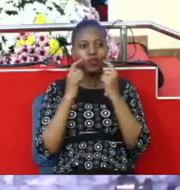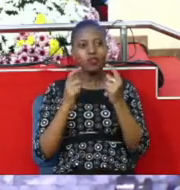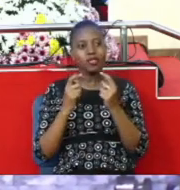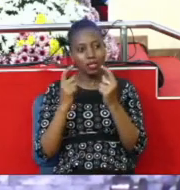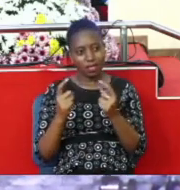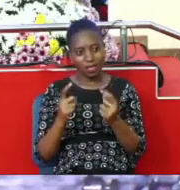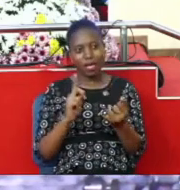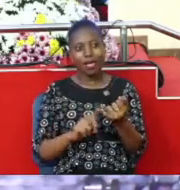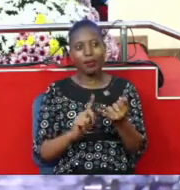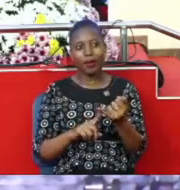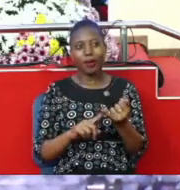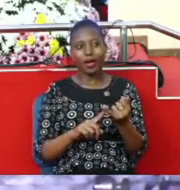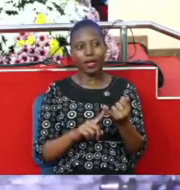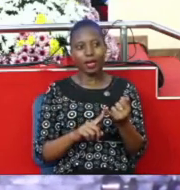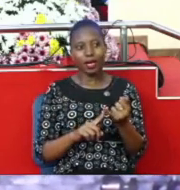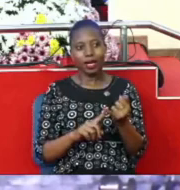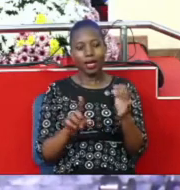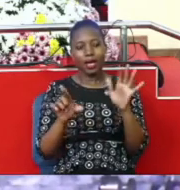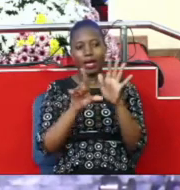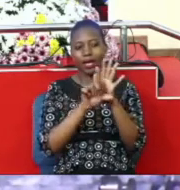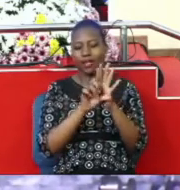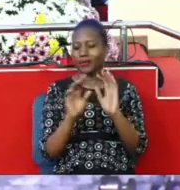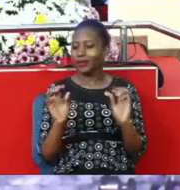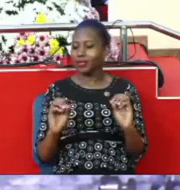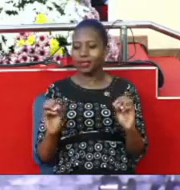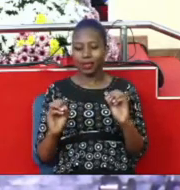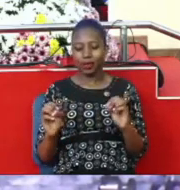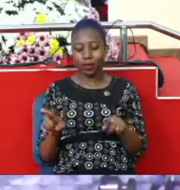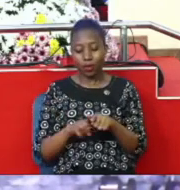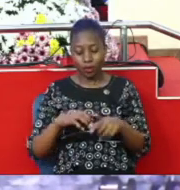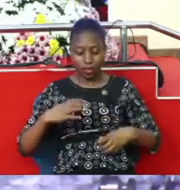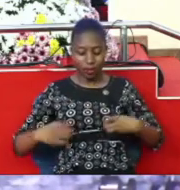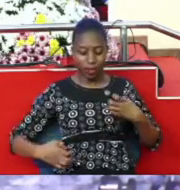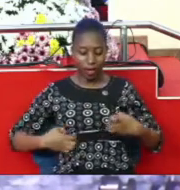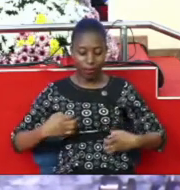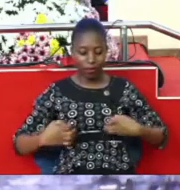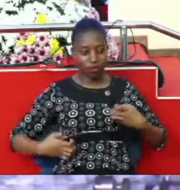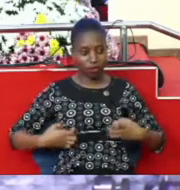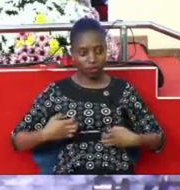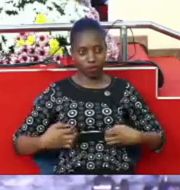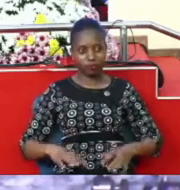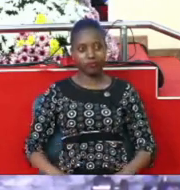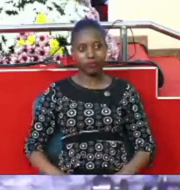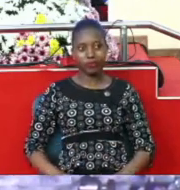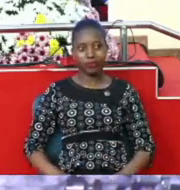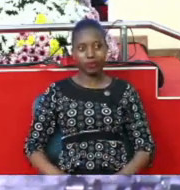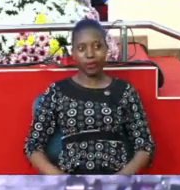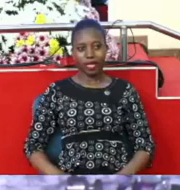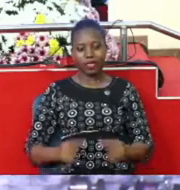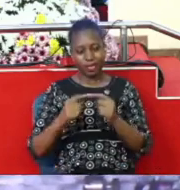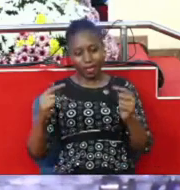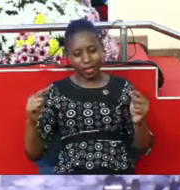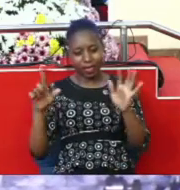kisheria. Guilt. And emotional. Na kwamba ni ya kihisia. So it is legal and emotional. Kwa hivyo ni ya kisheria. So